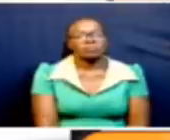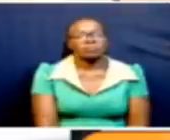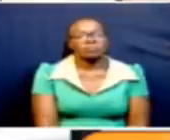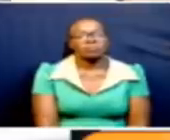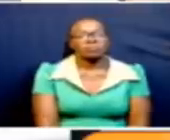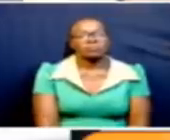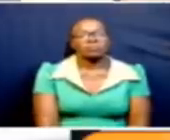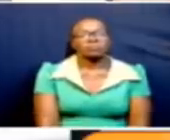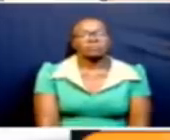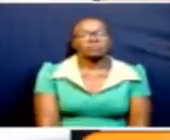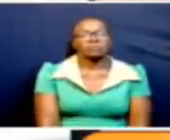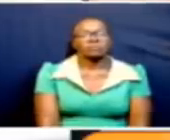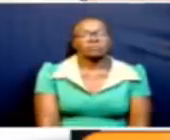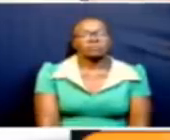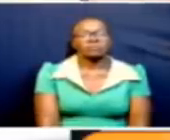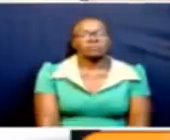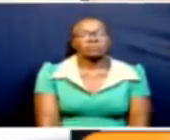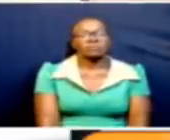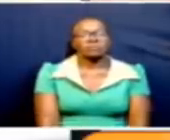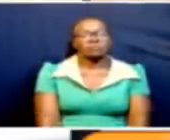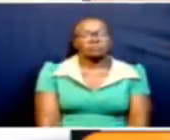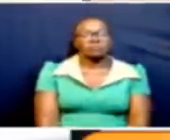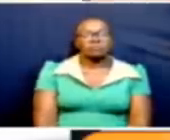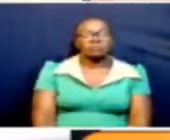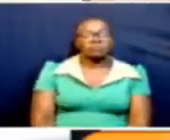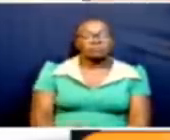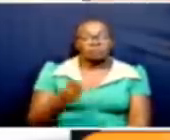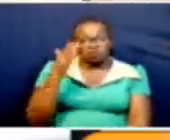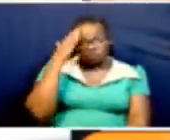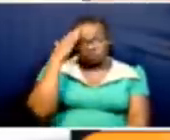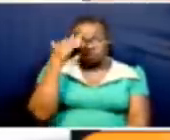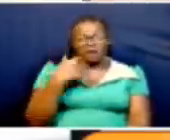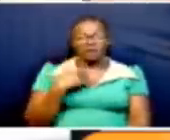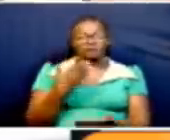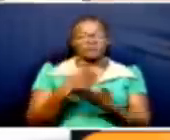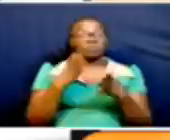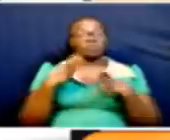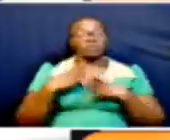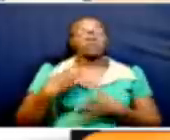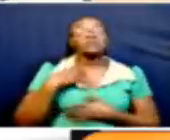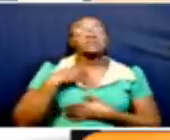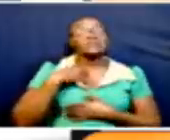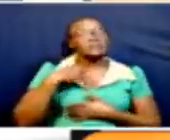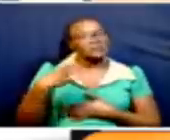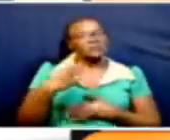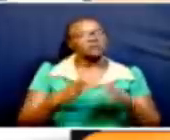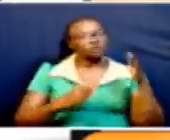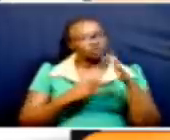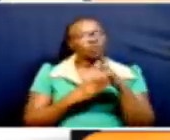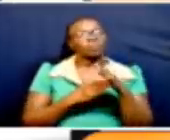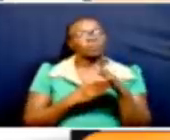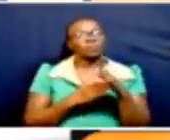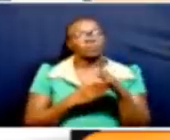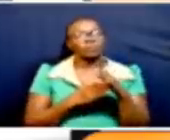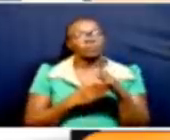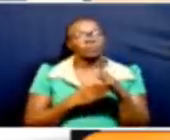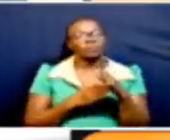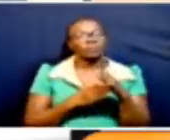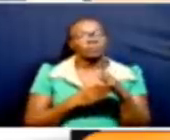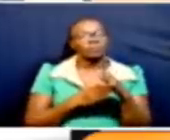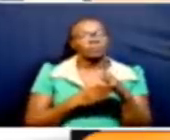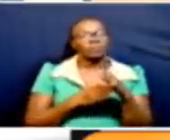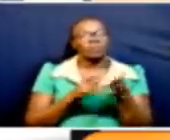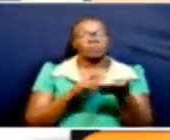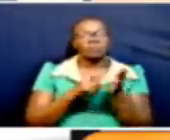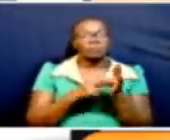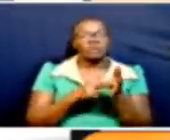their bank account, they have nothing. Maybe they'll put 10 million or 20 million in their account. There's what we call offshore account. So what do you want to